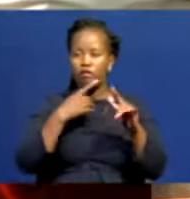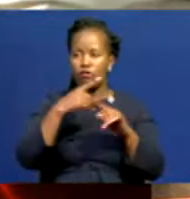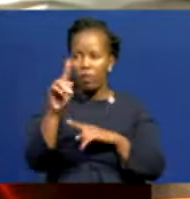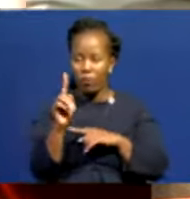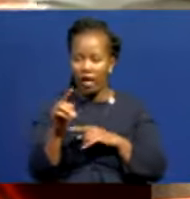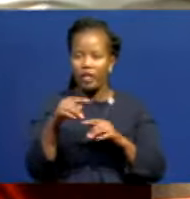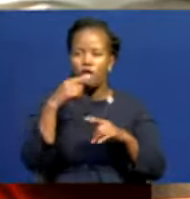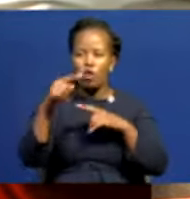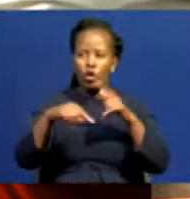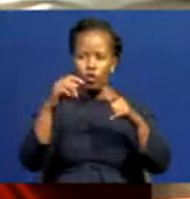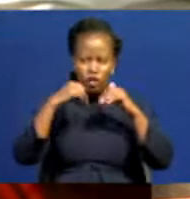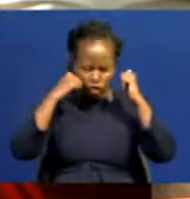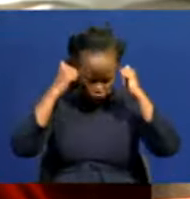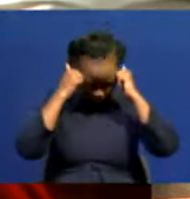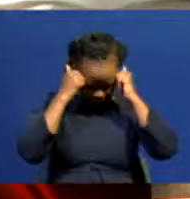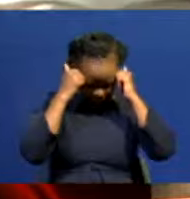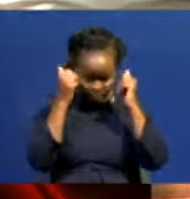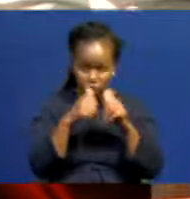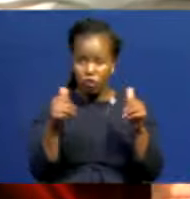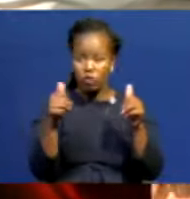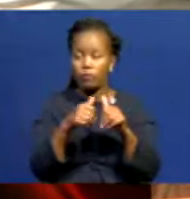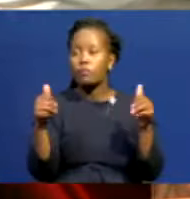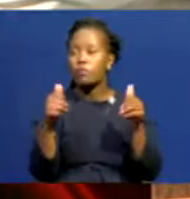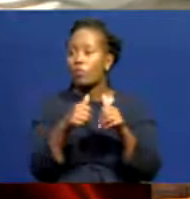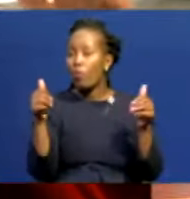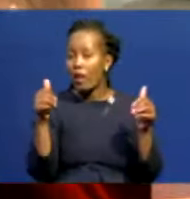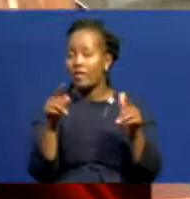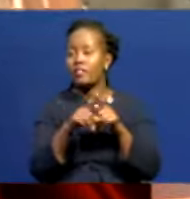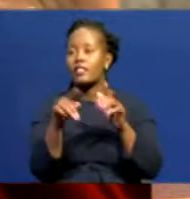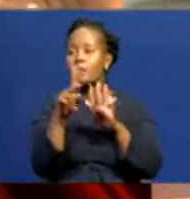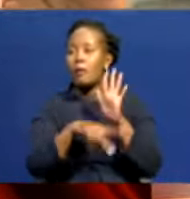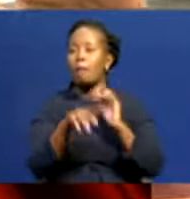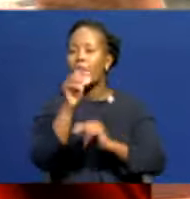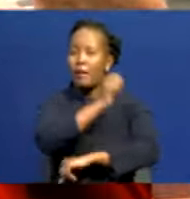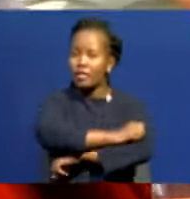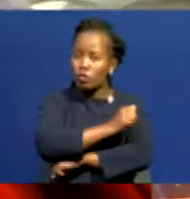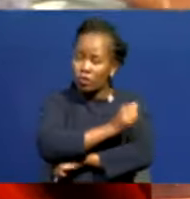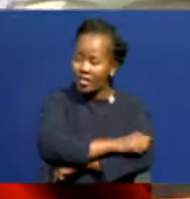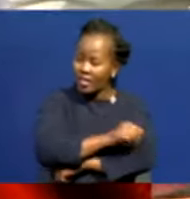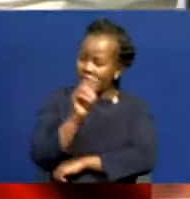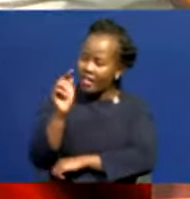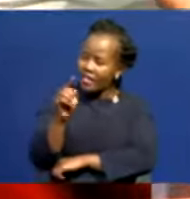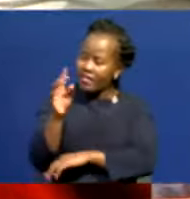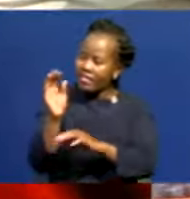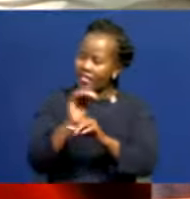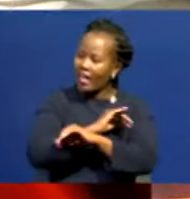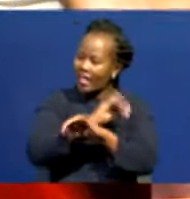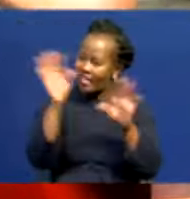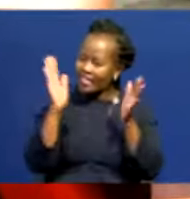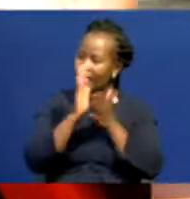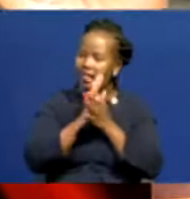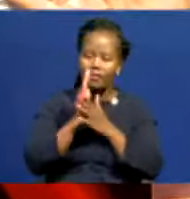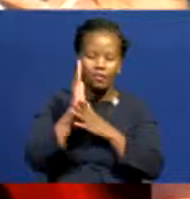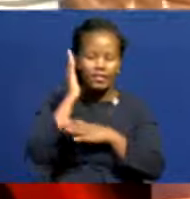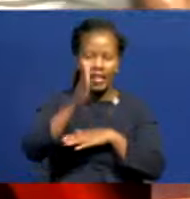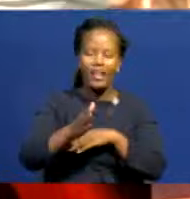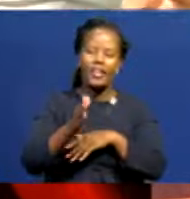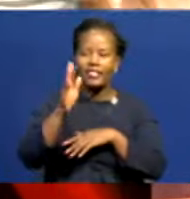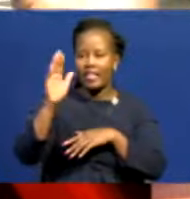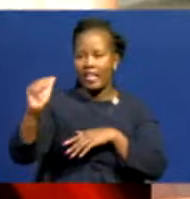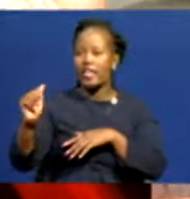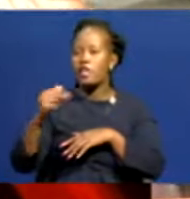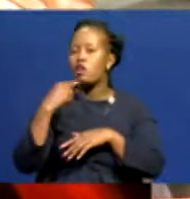bidii walikuwa nayo kwa primary school, these are clear straight A's ambao